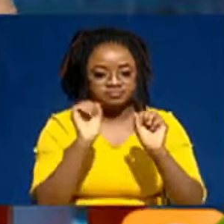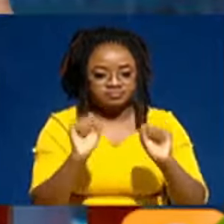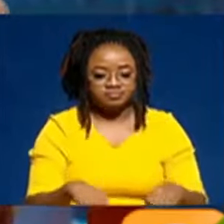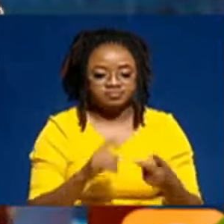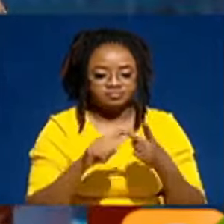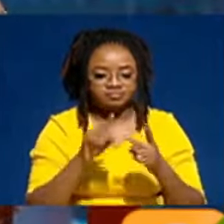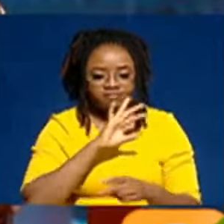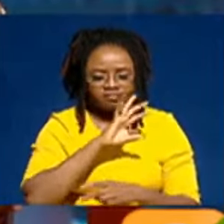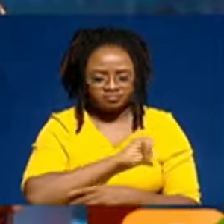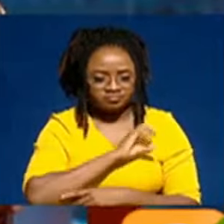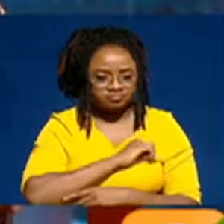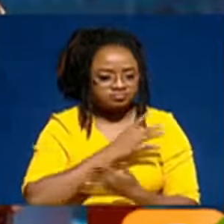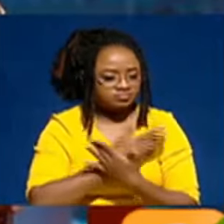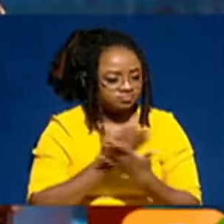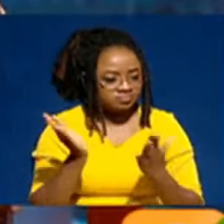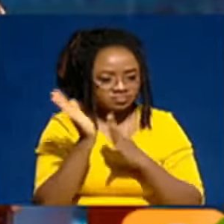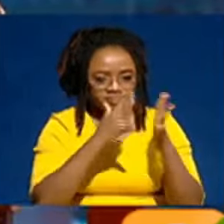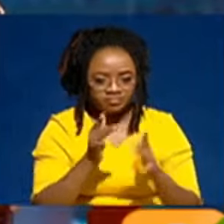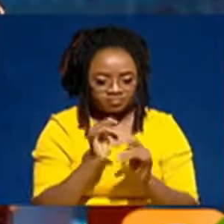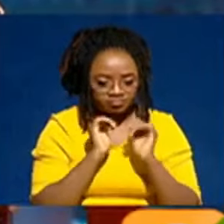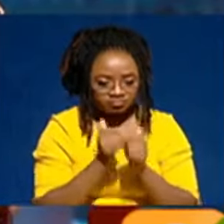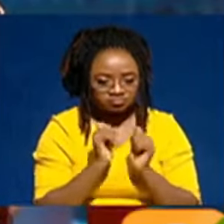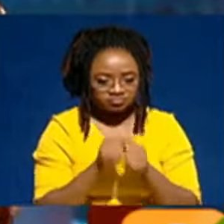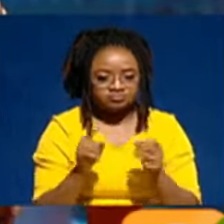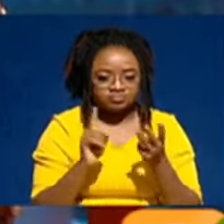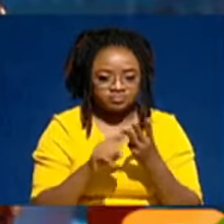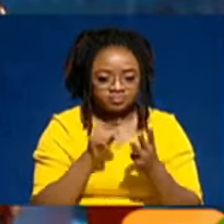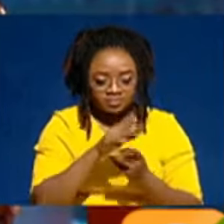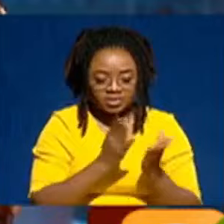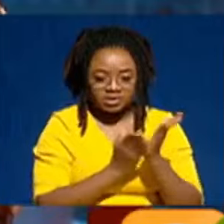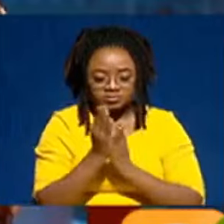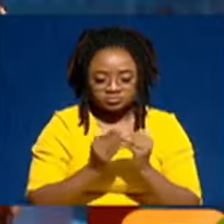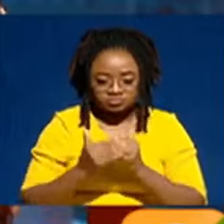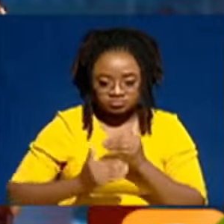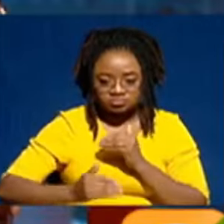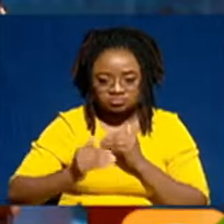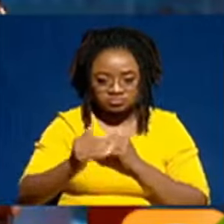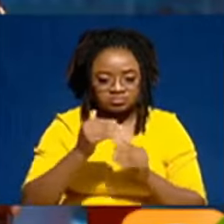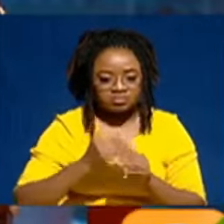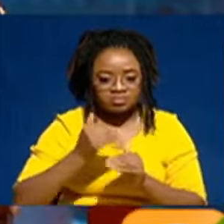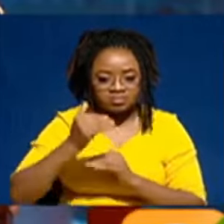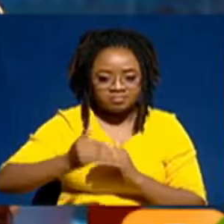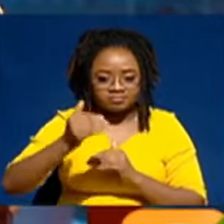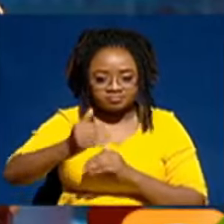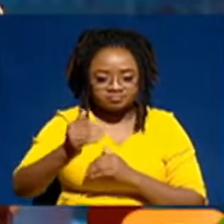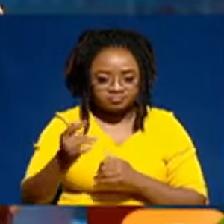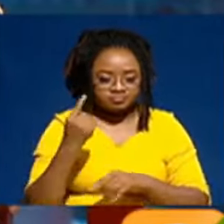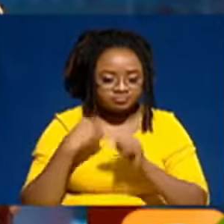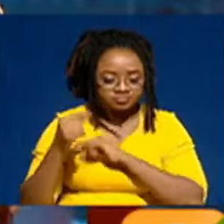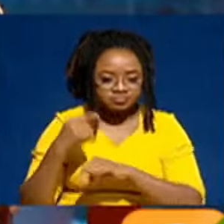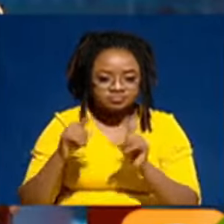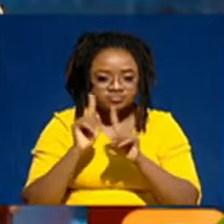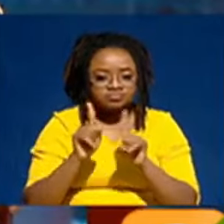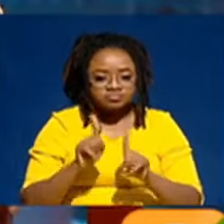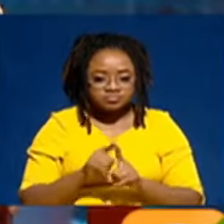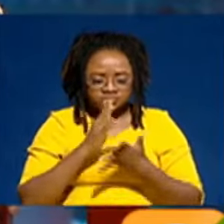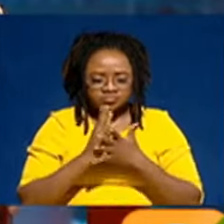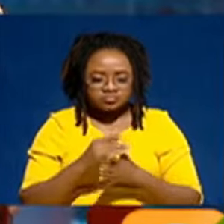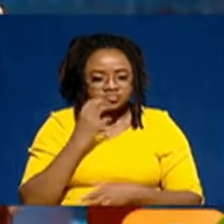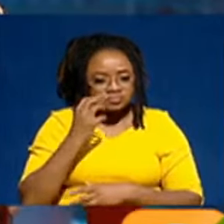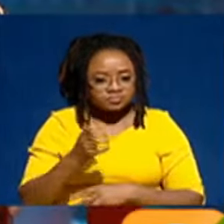livable, you know, for the generations to come. So it would be sad if we don't even try and